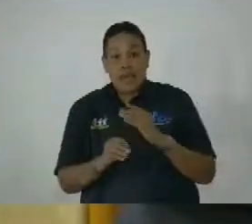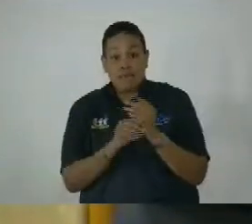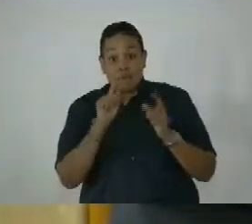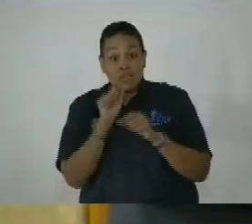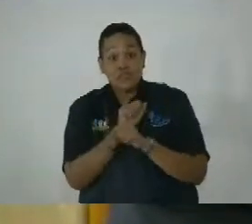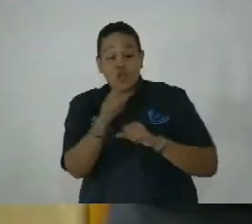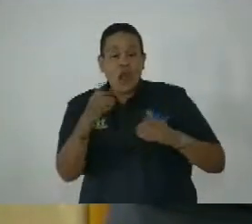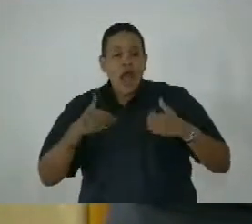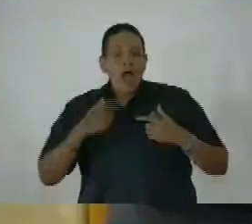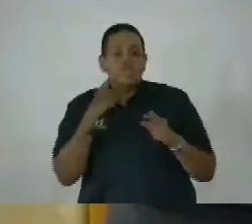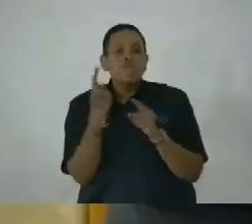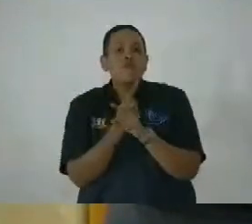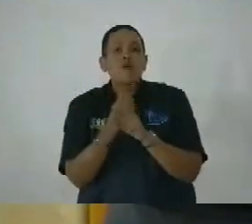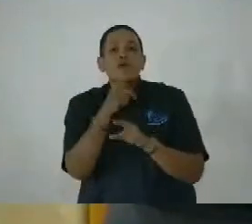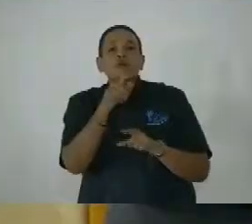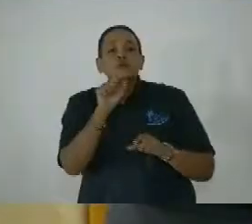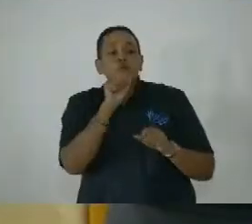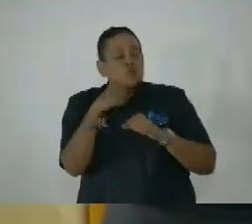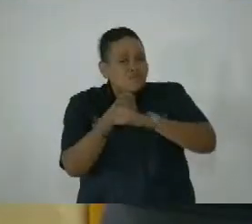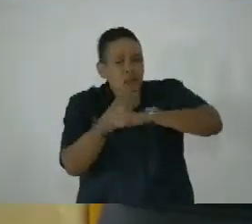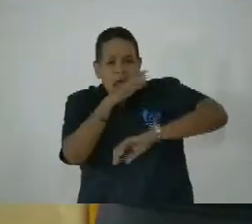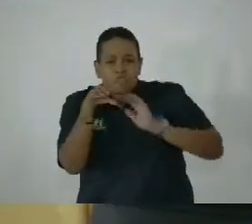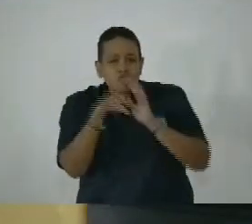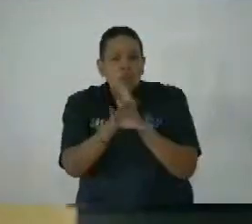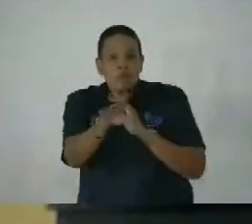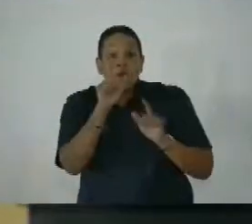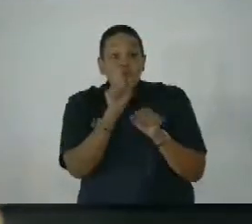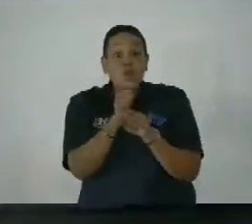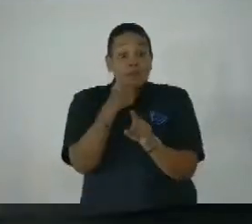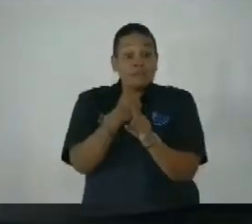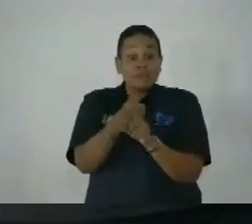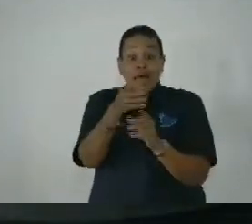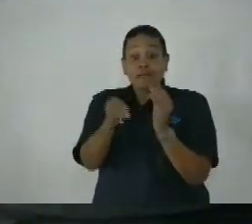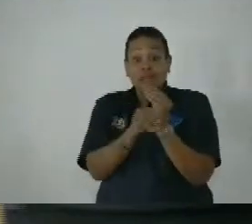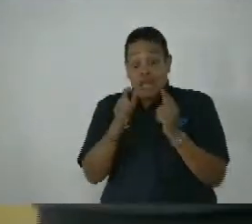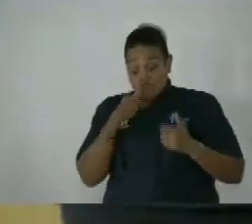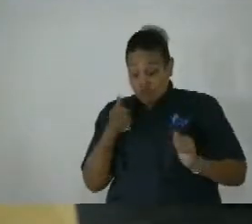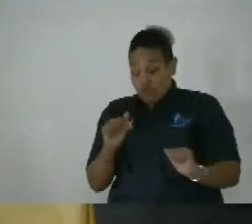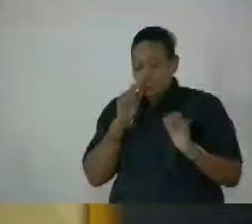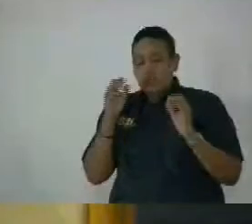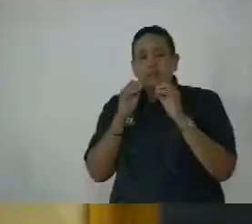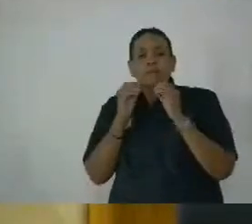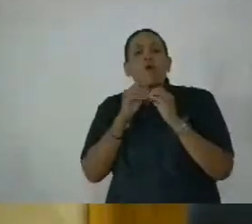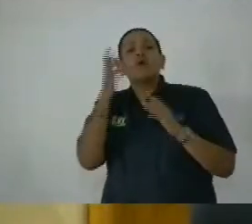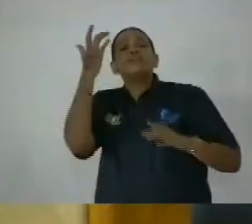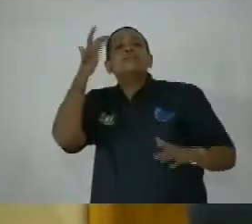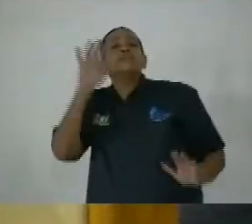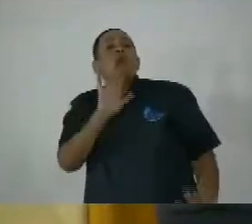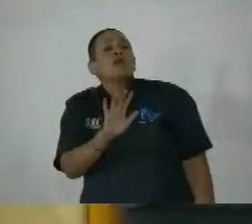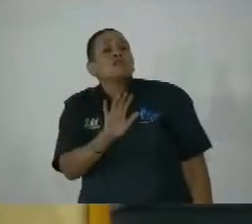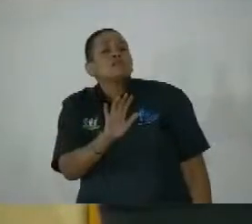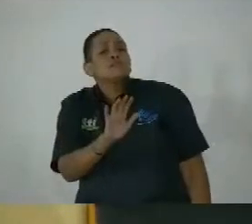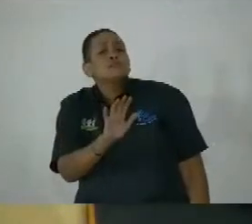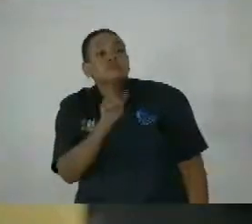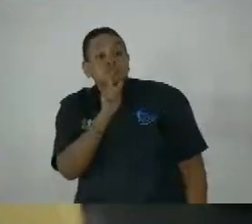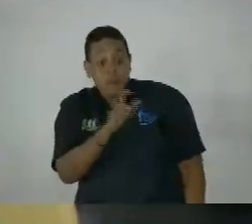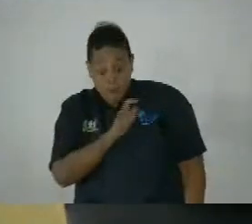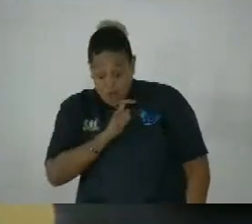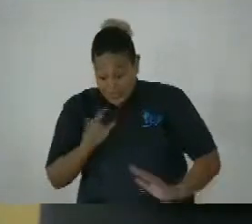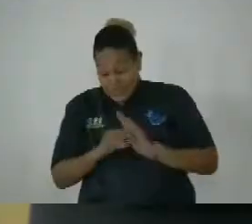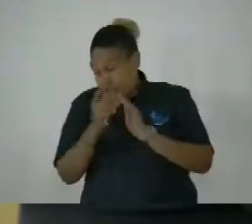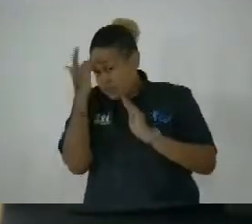have the proper tools to fight the criminals who themselves are trying to be more smart, but the police is